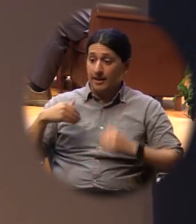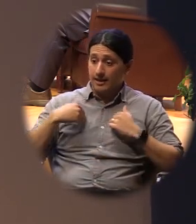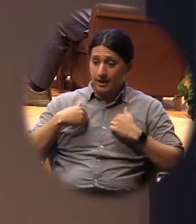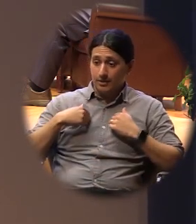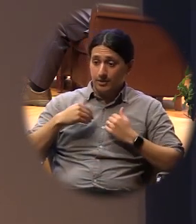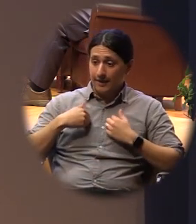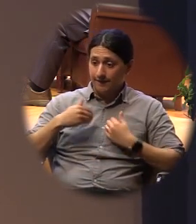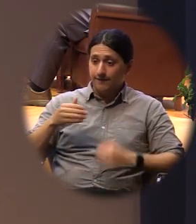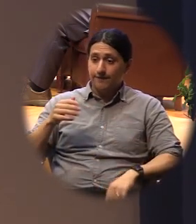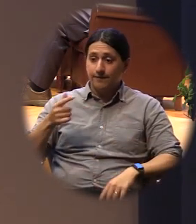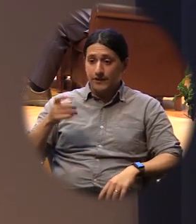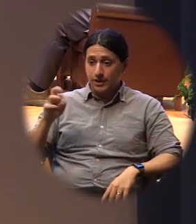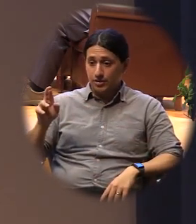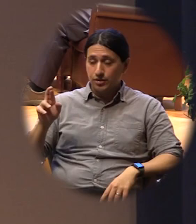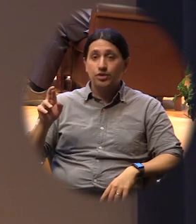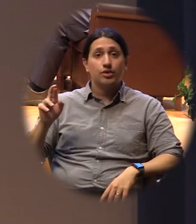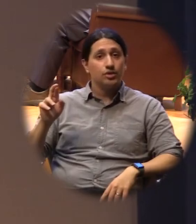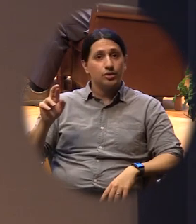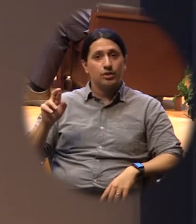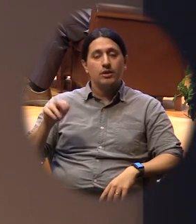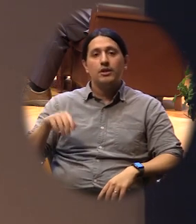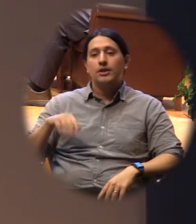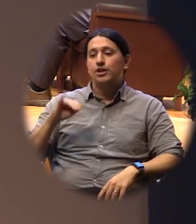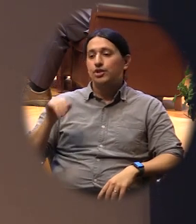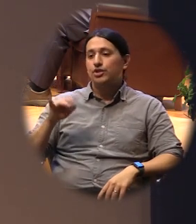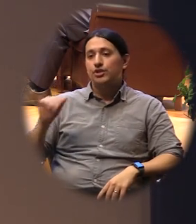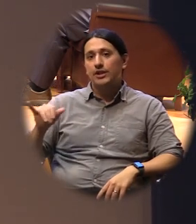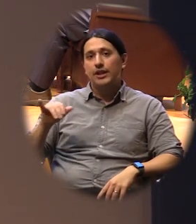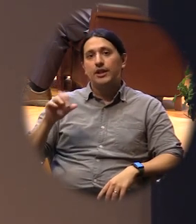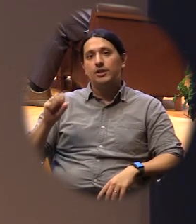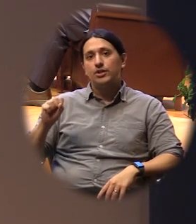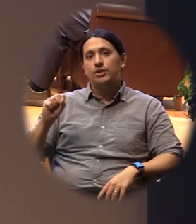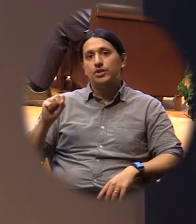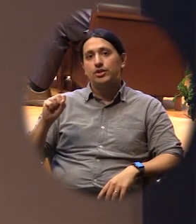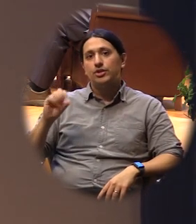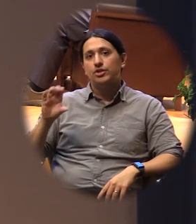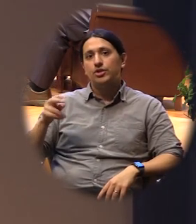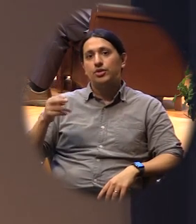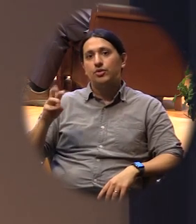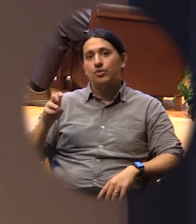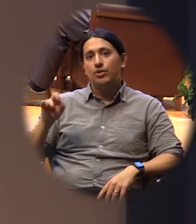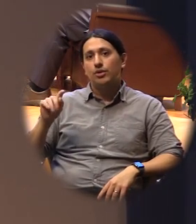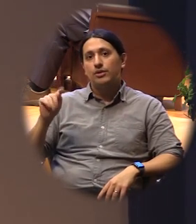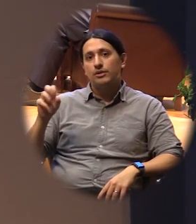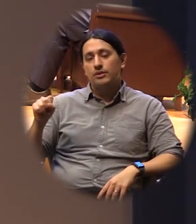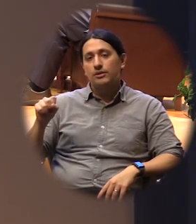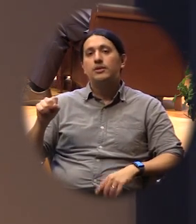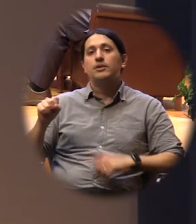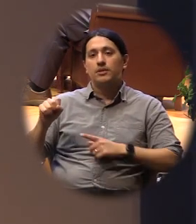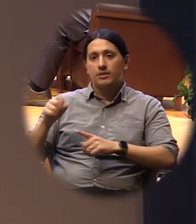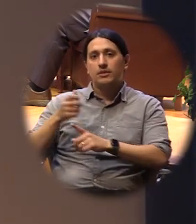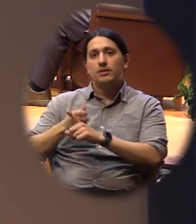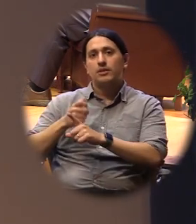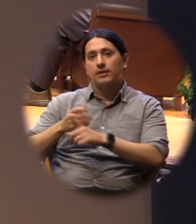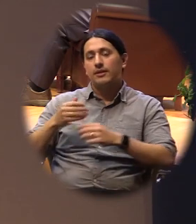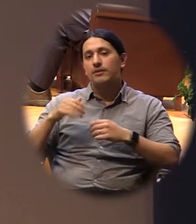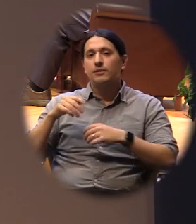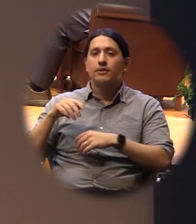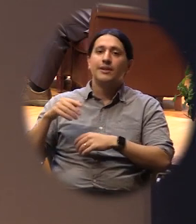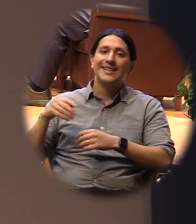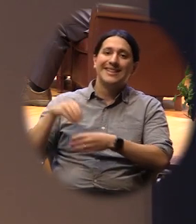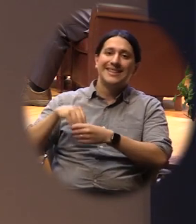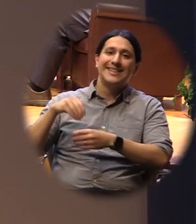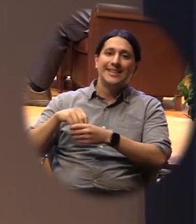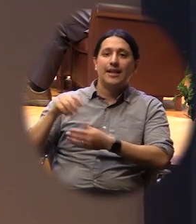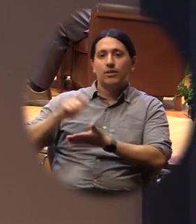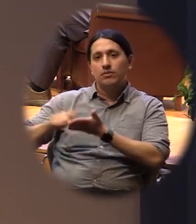a piece by Jay Schwartz in sapiens.org, which is an online sort of anthropological magazine that talks about this a